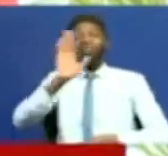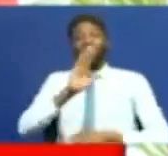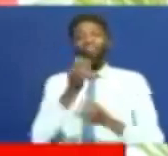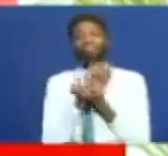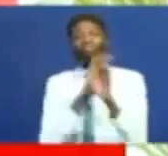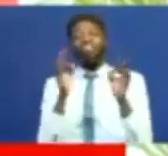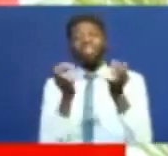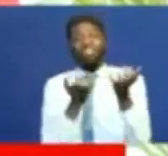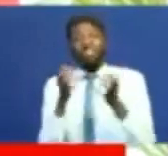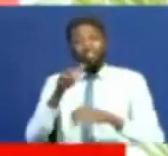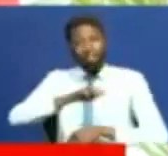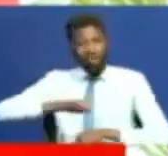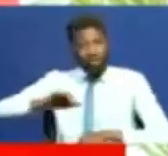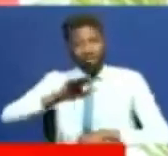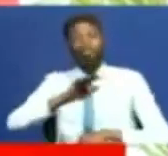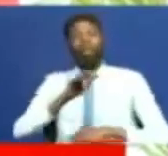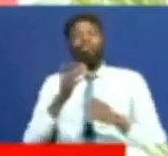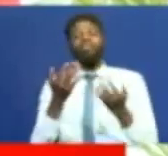greater integration,